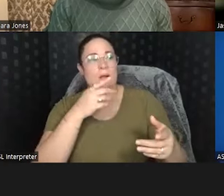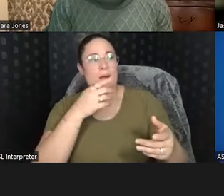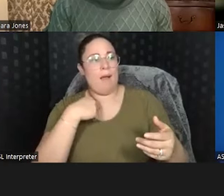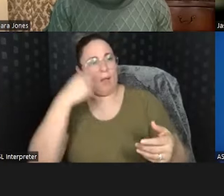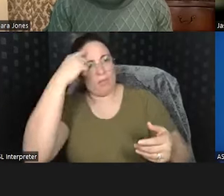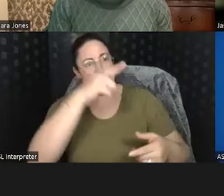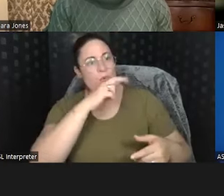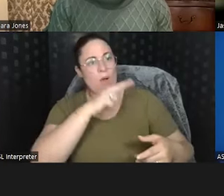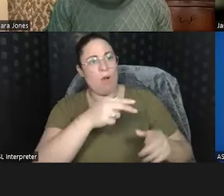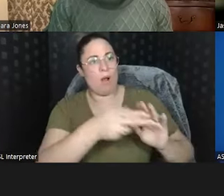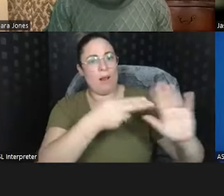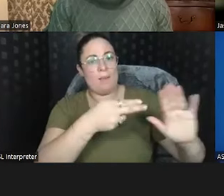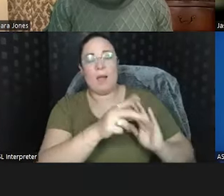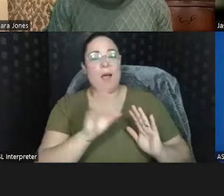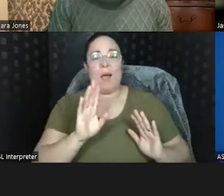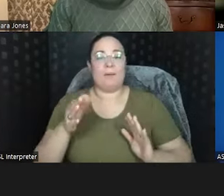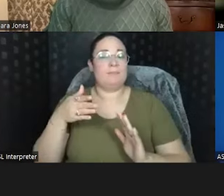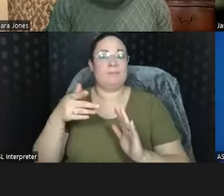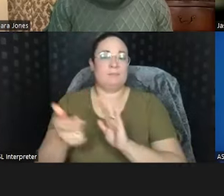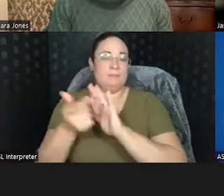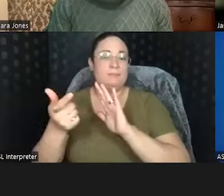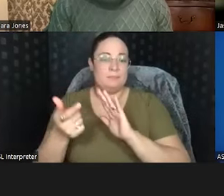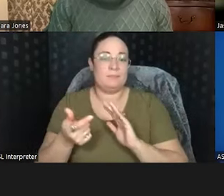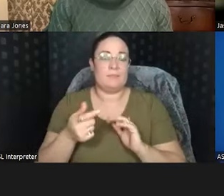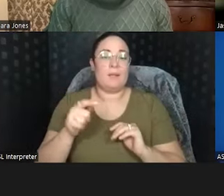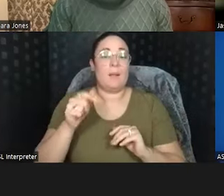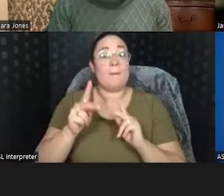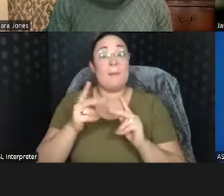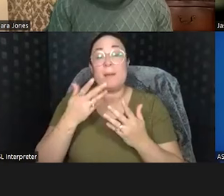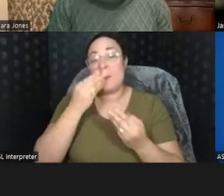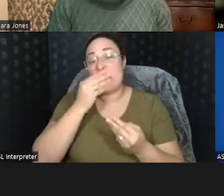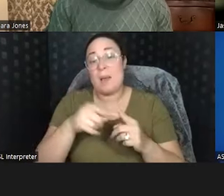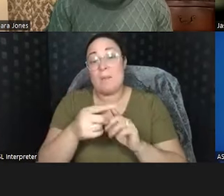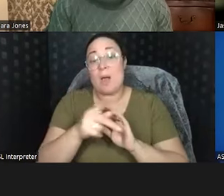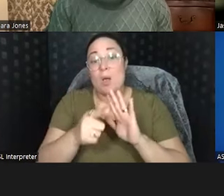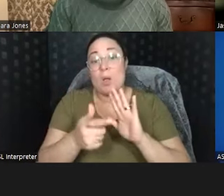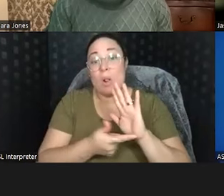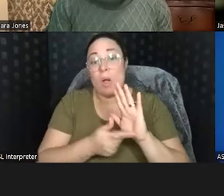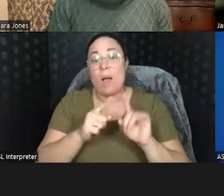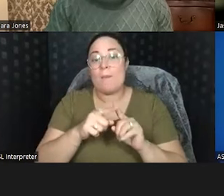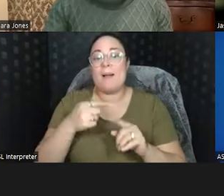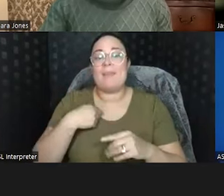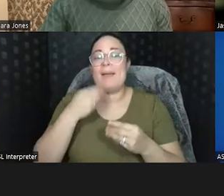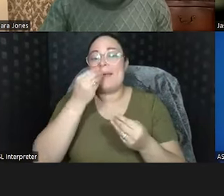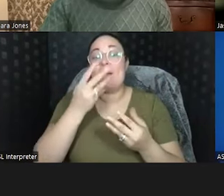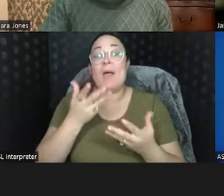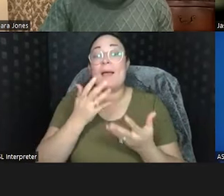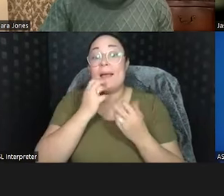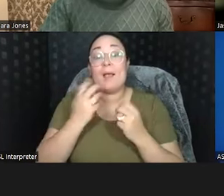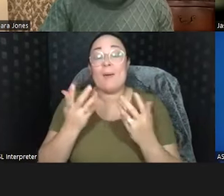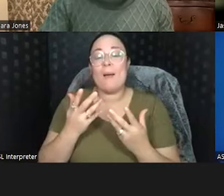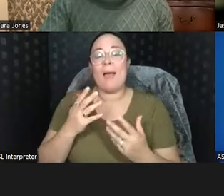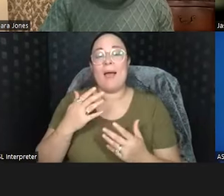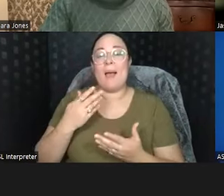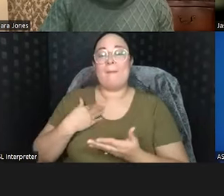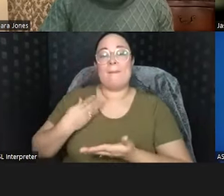because people may not care about the laws, but they do care about how it impacts their pockets, their bottom line. And so